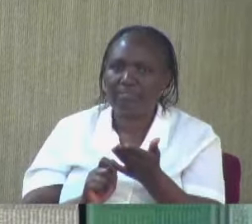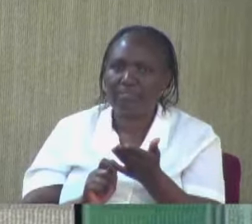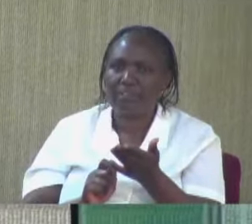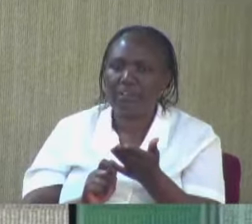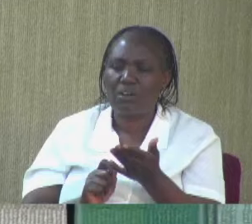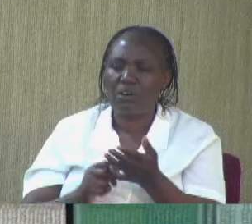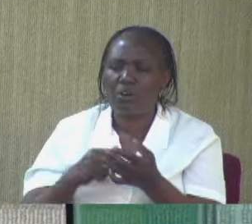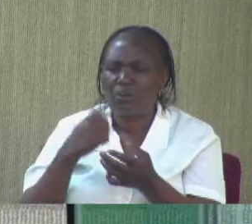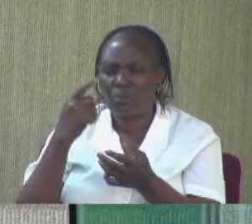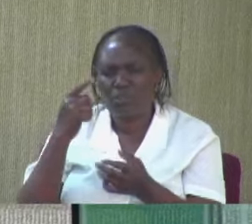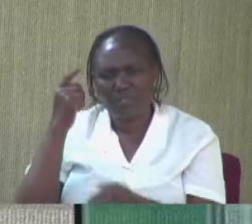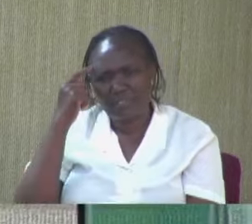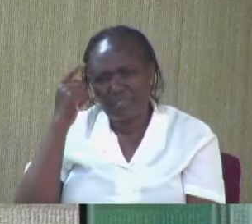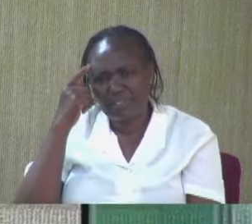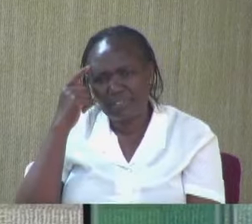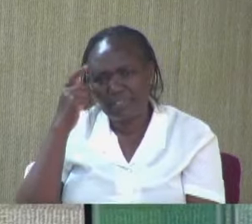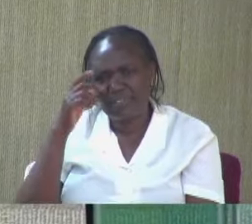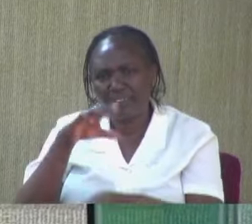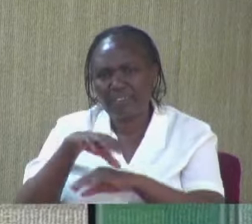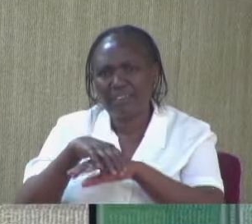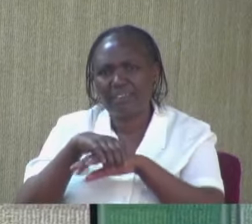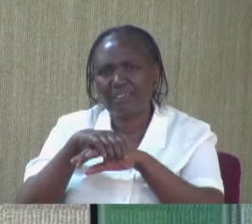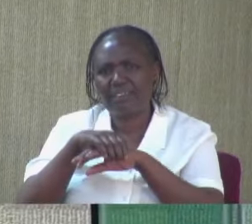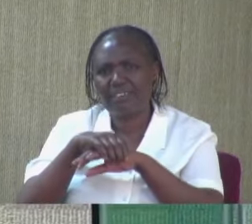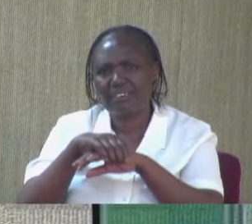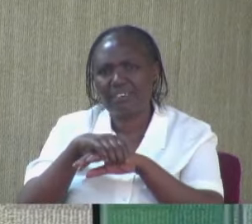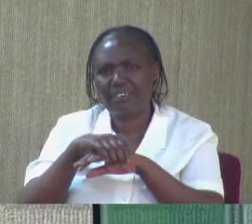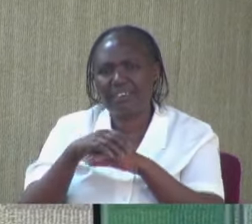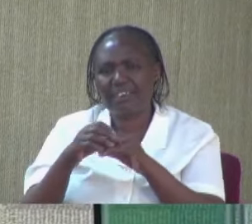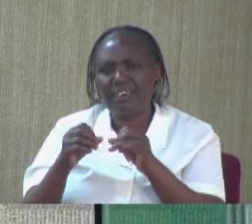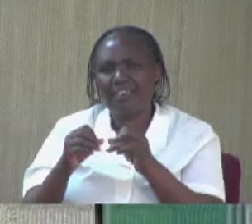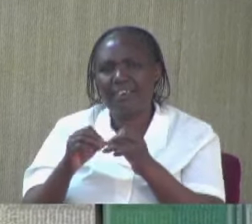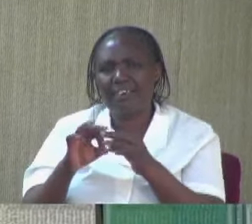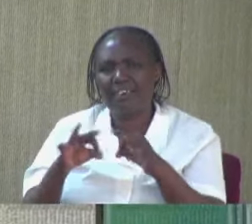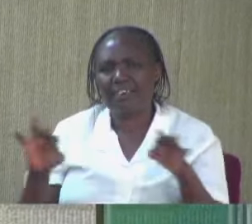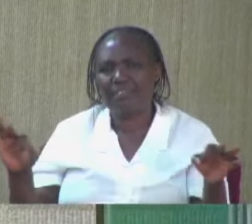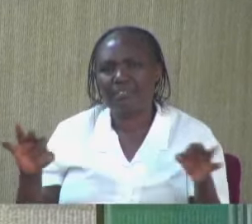very rich language that it can express the things of heaven?